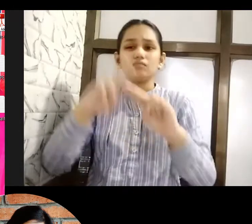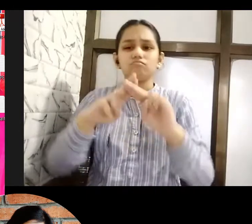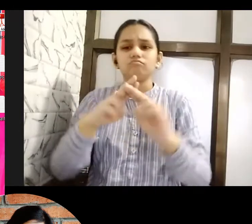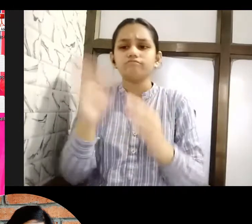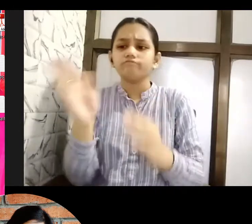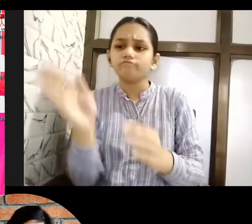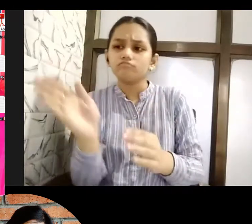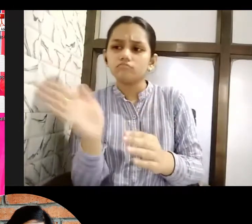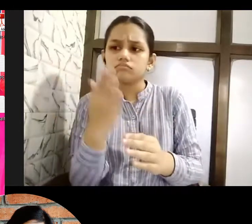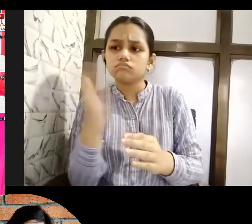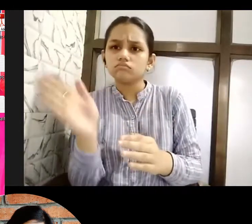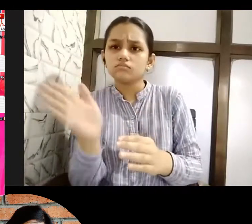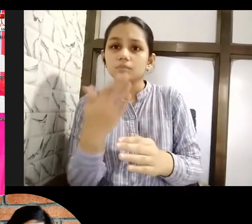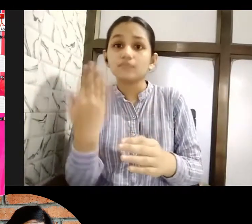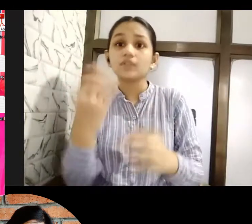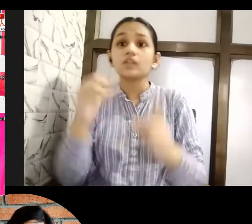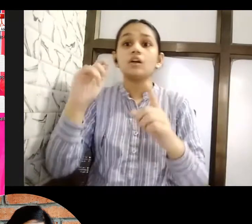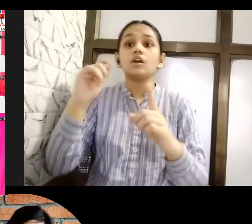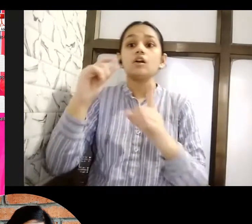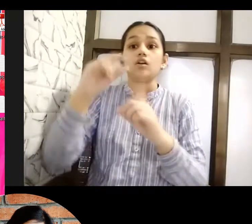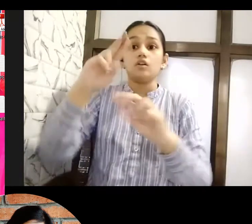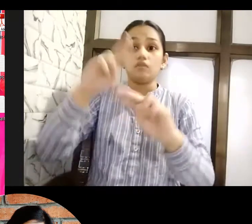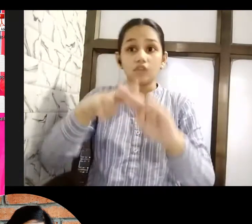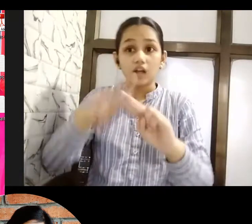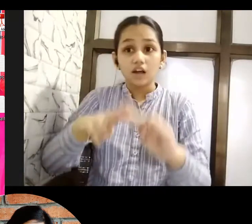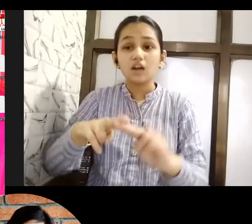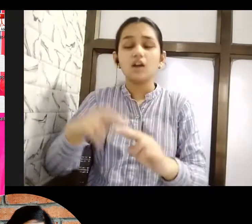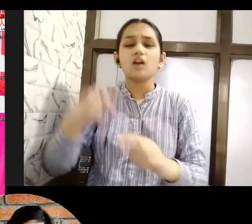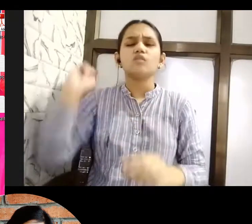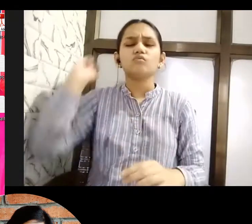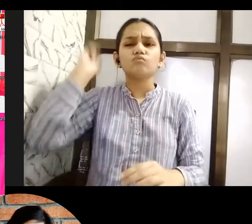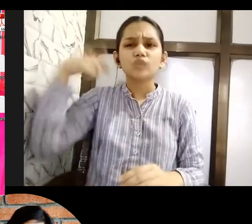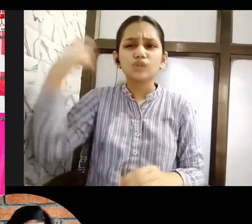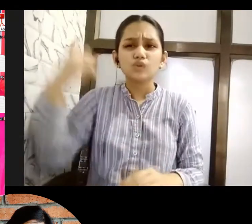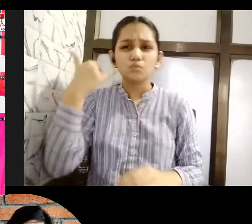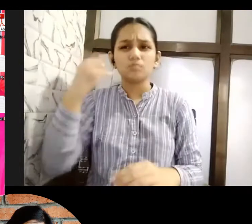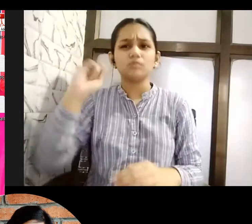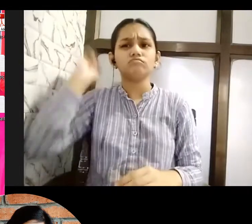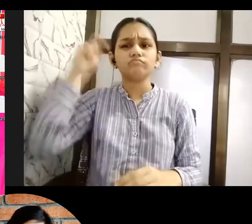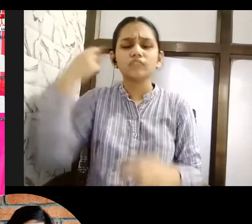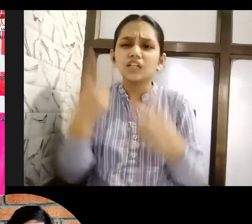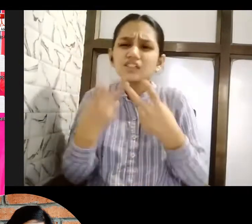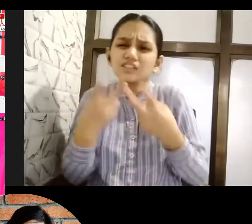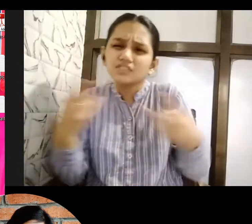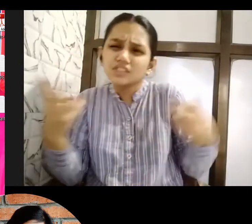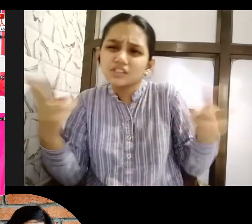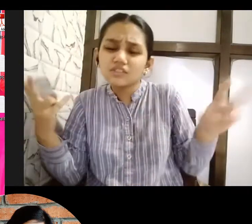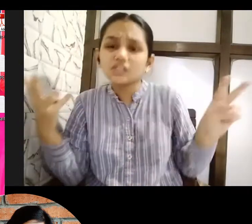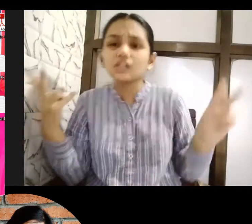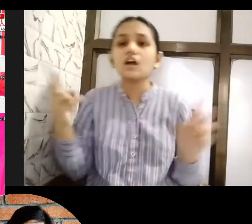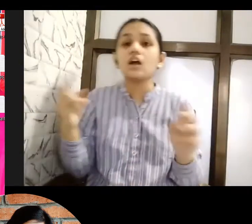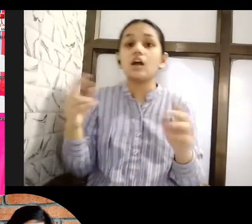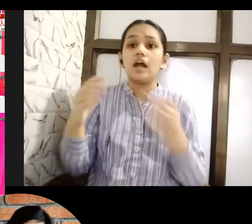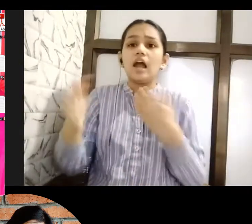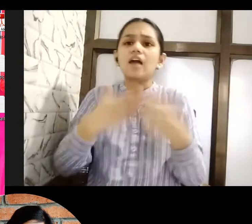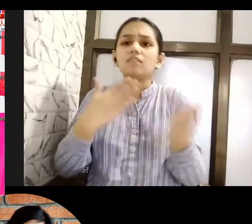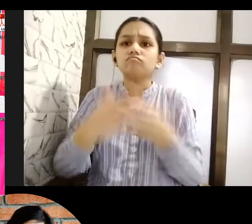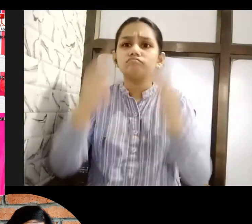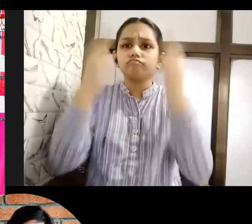flyer, video, mobile video. So basically, you can design anything you